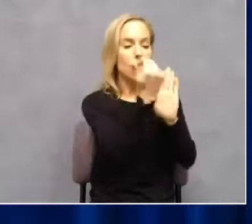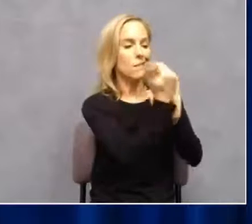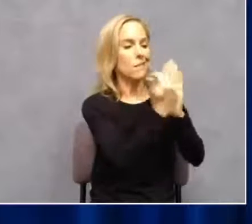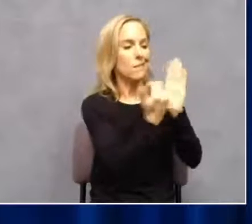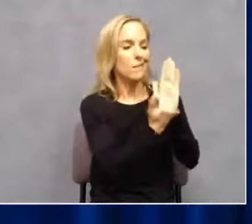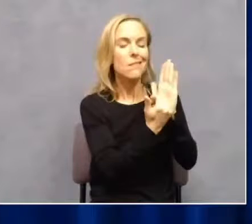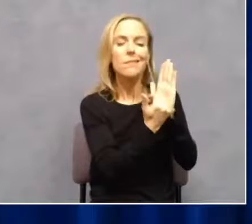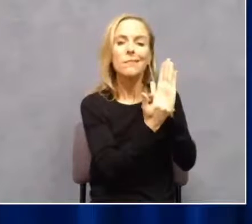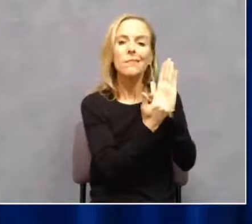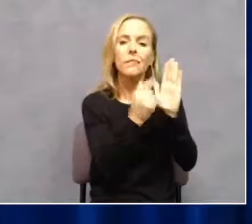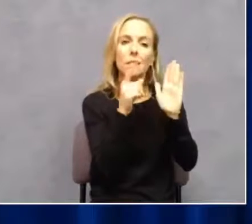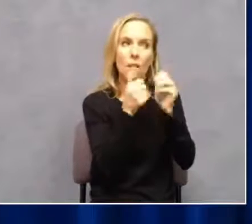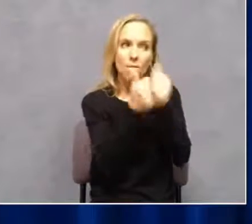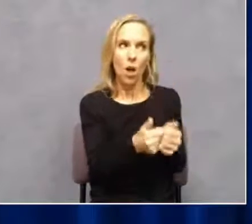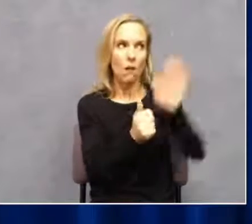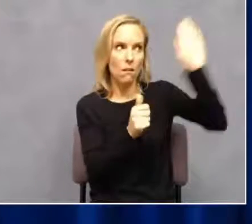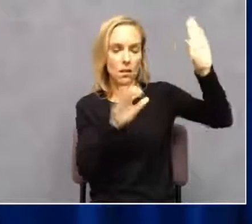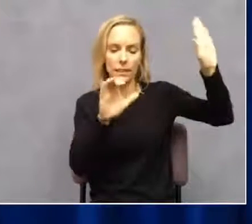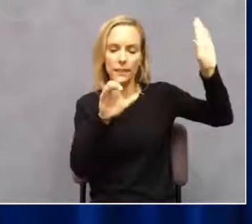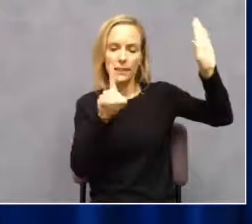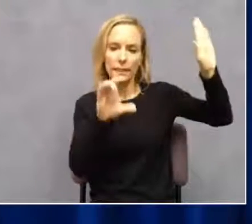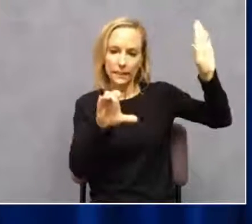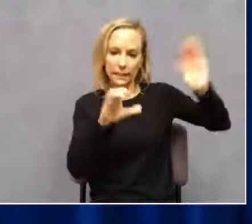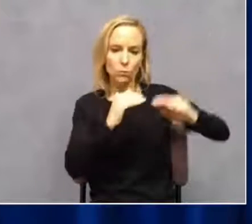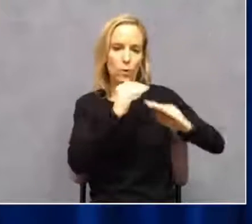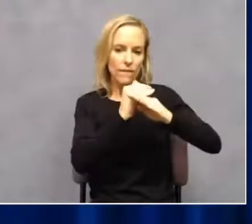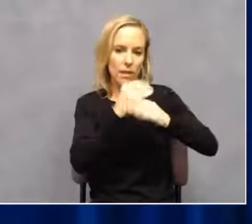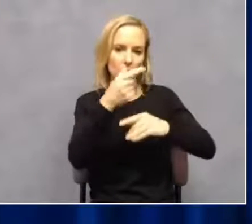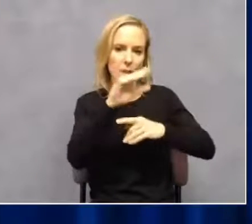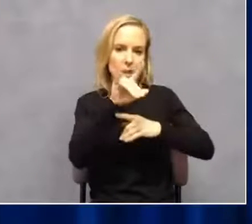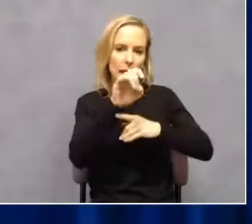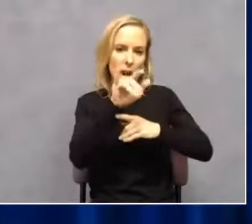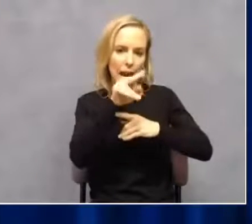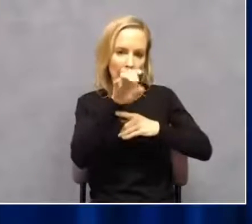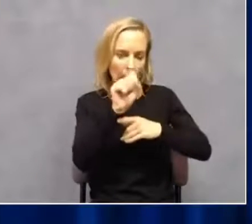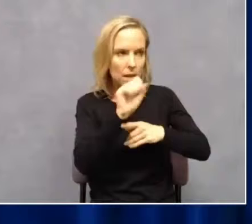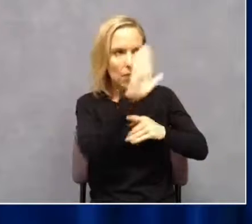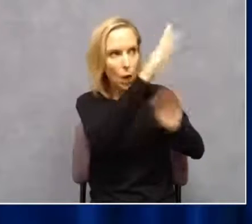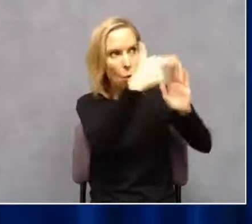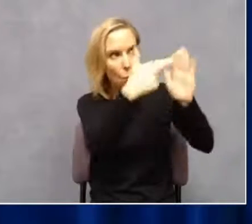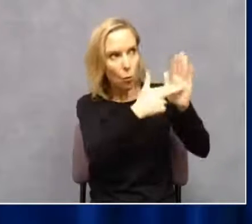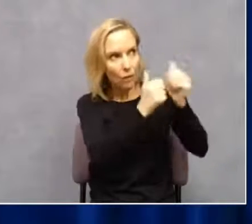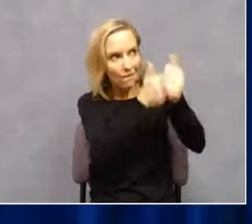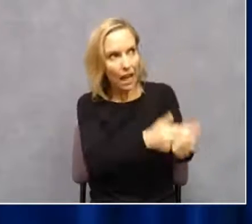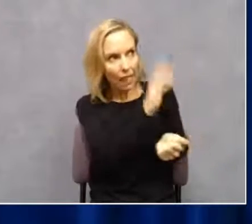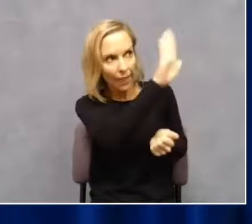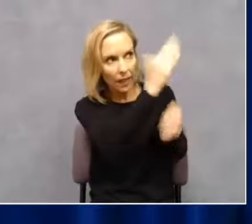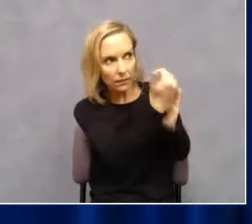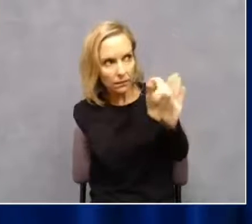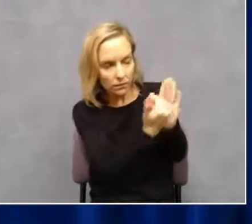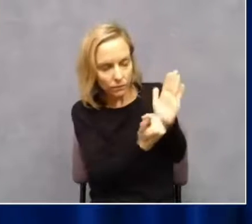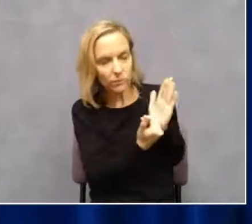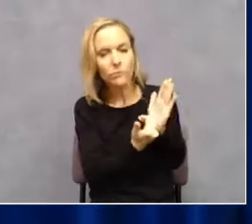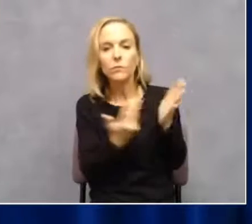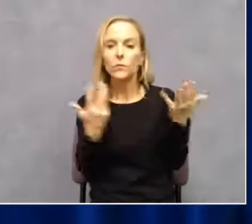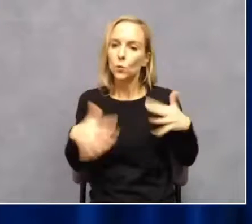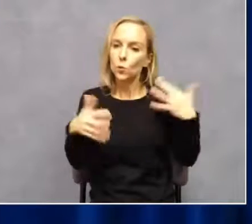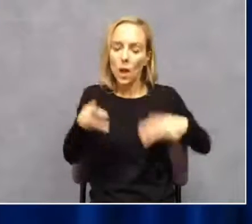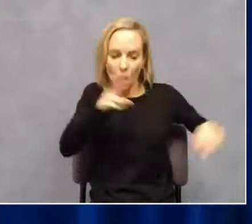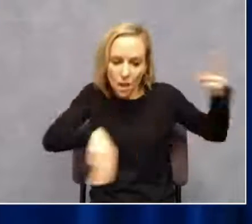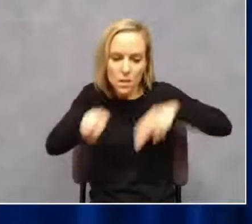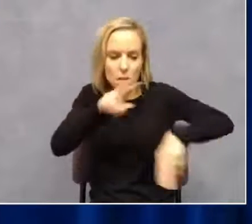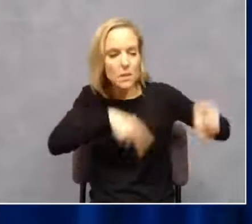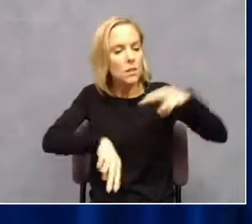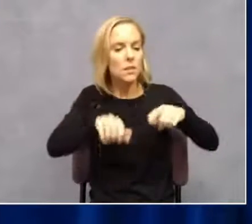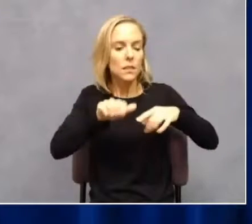CDC prevention guidelines. We provided a great deal of surveillance, a lot of testing for our long-term